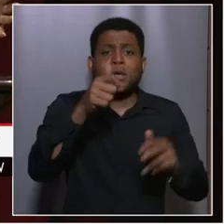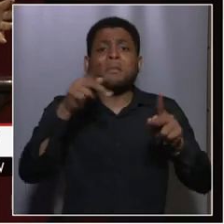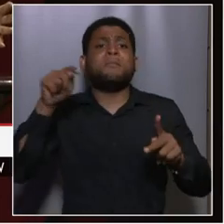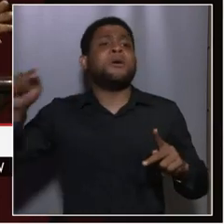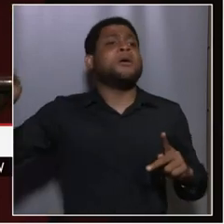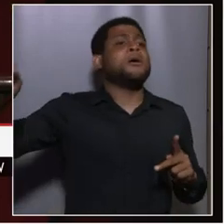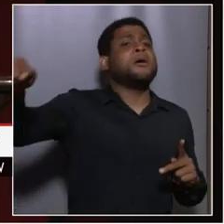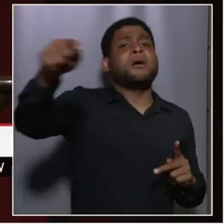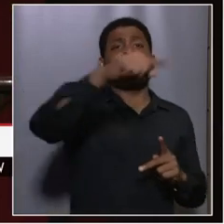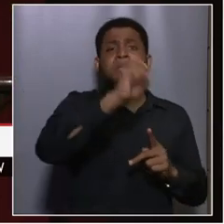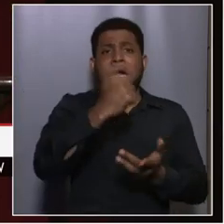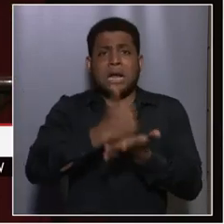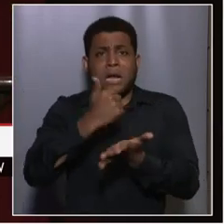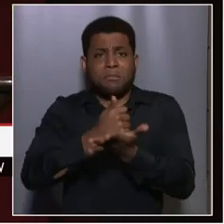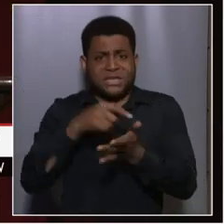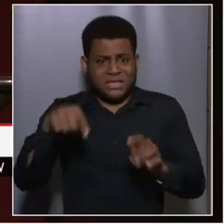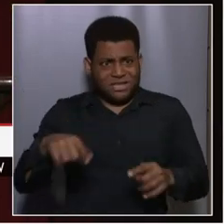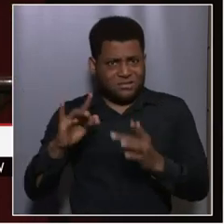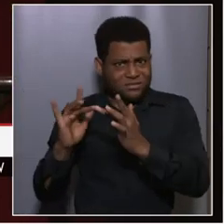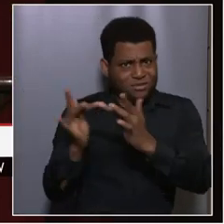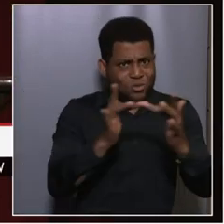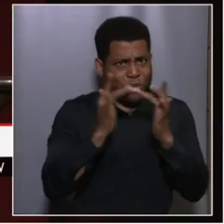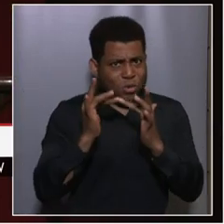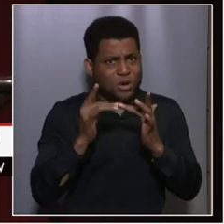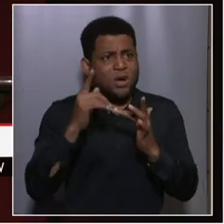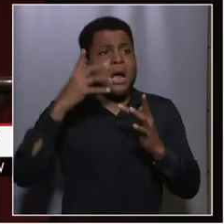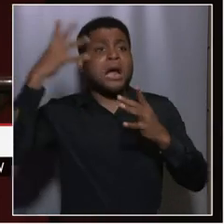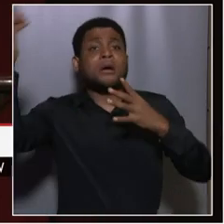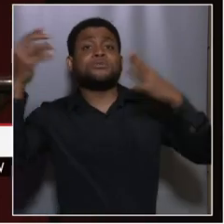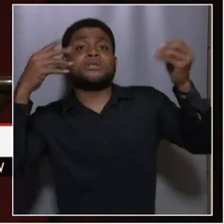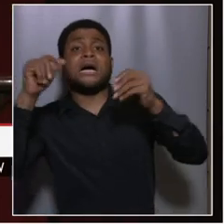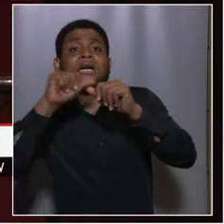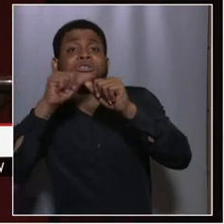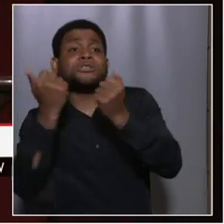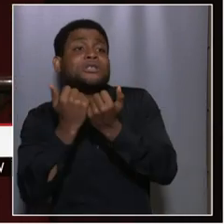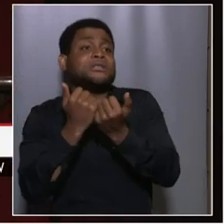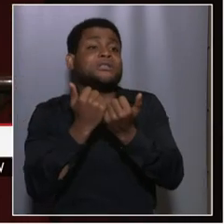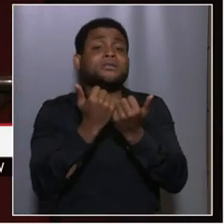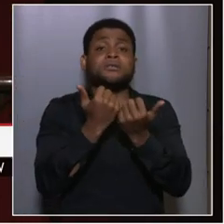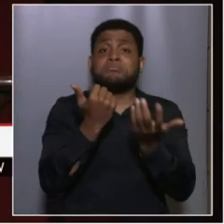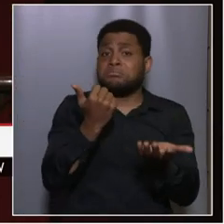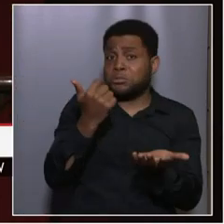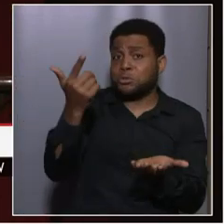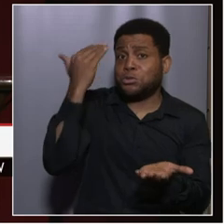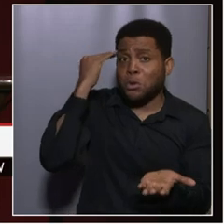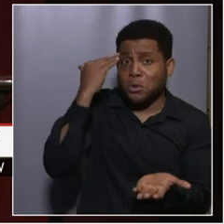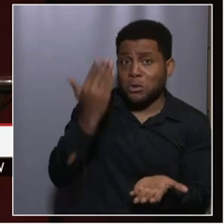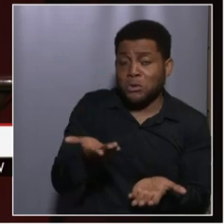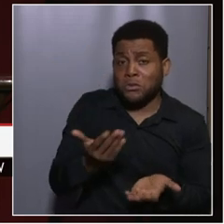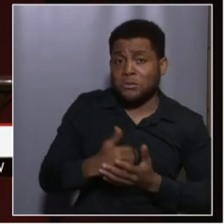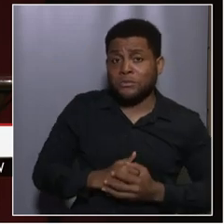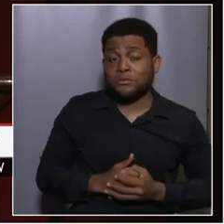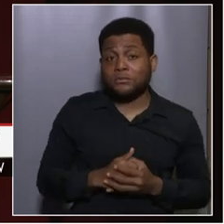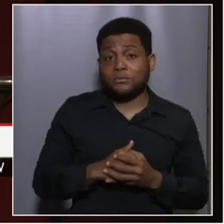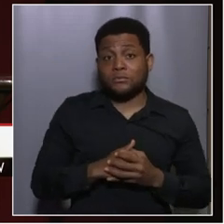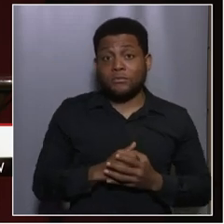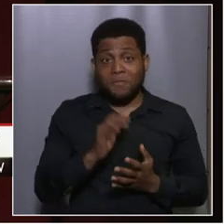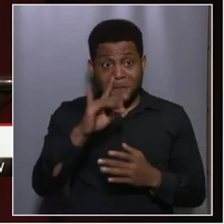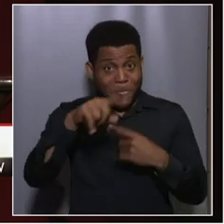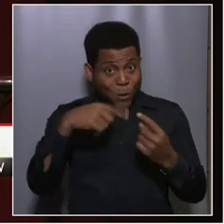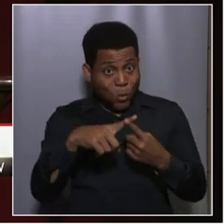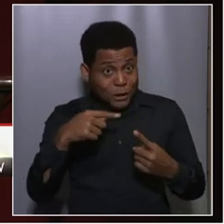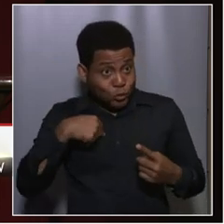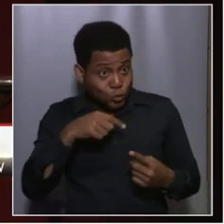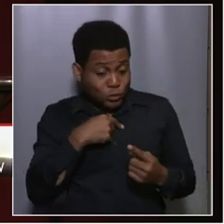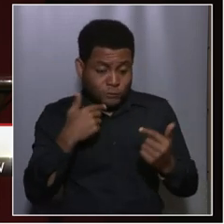this network and out in the agencies. And I think if and when we do that together, we're going to